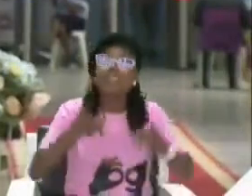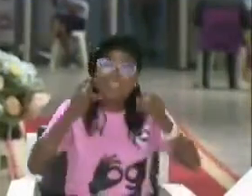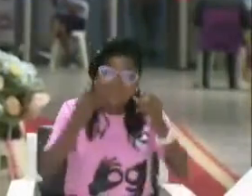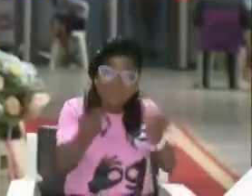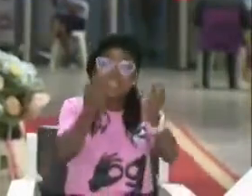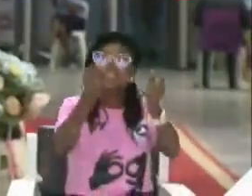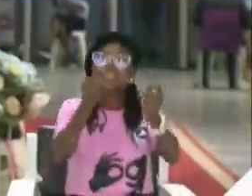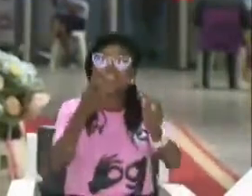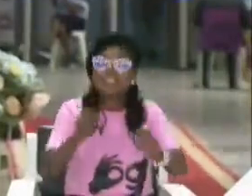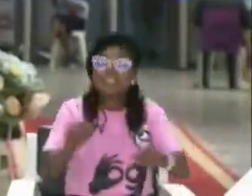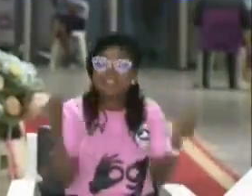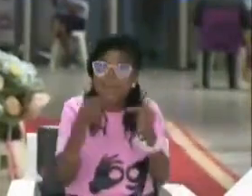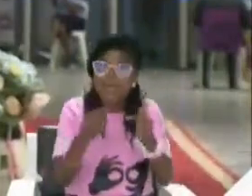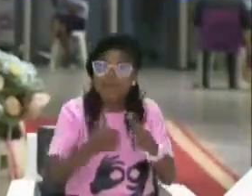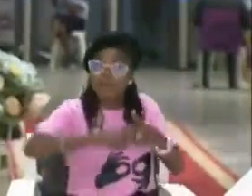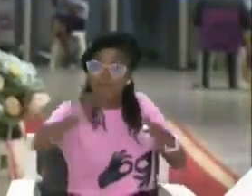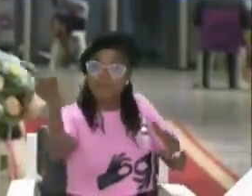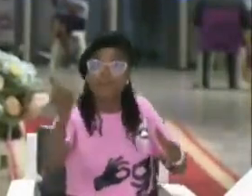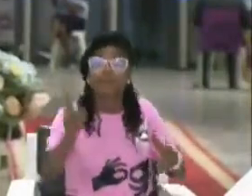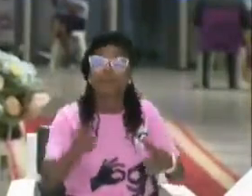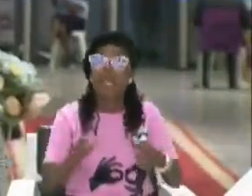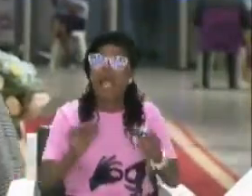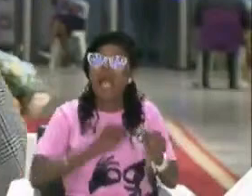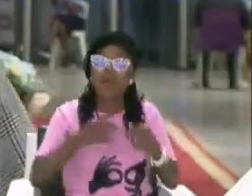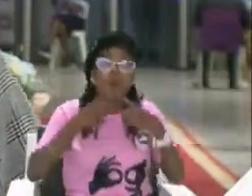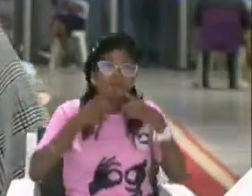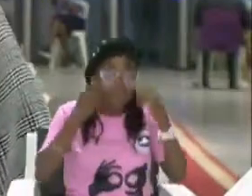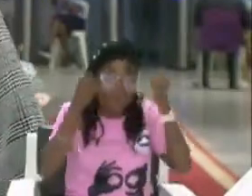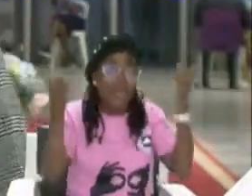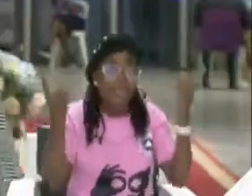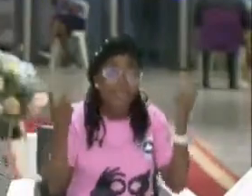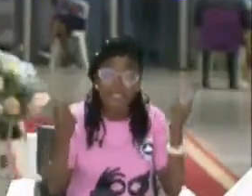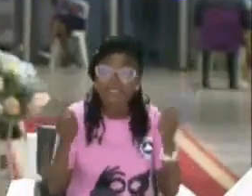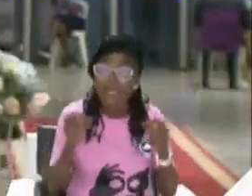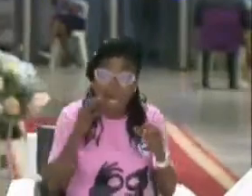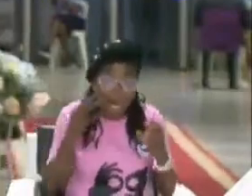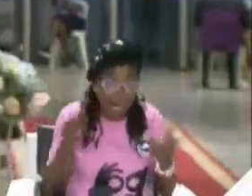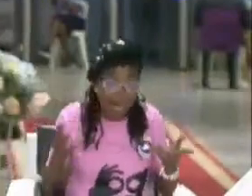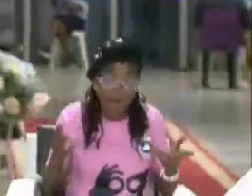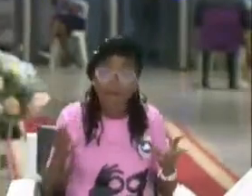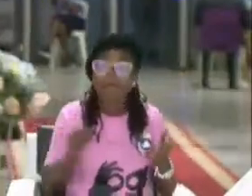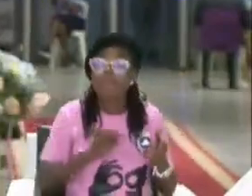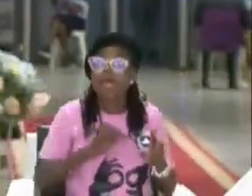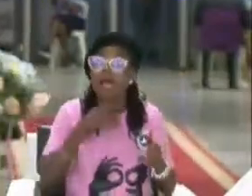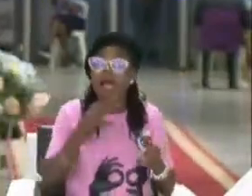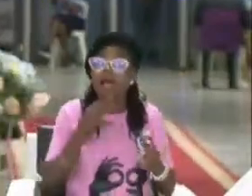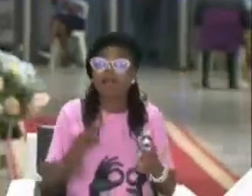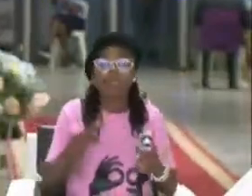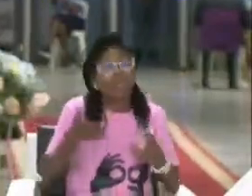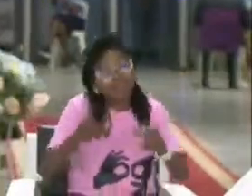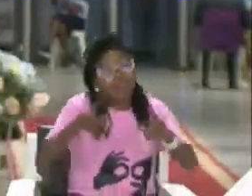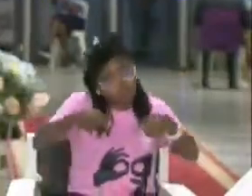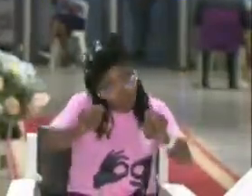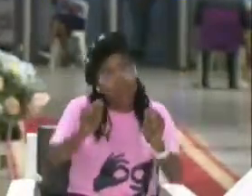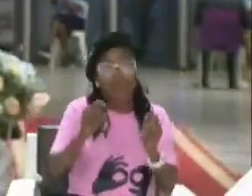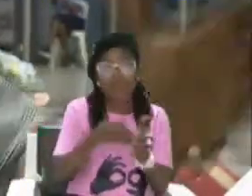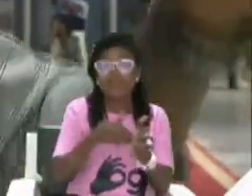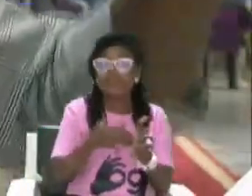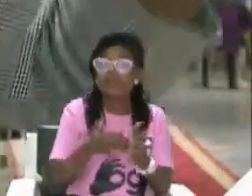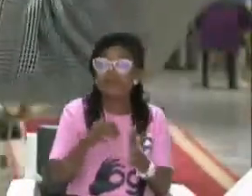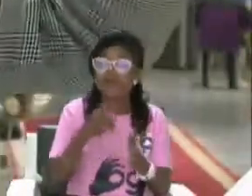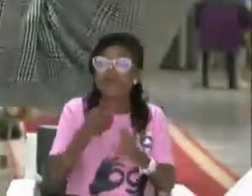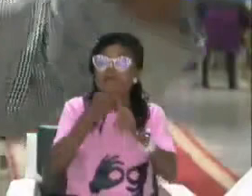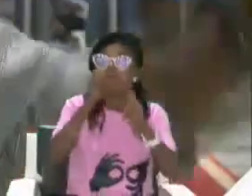pain left. I was surprised. I touched the leg. At a point, I was like, let me try. Then